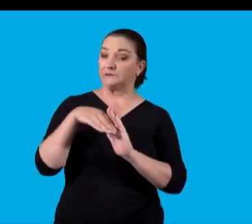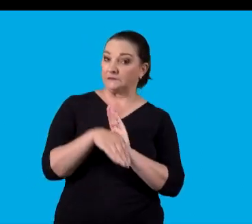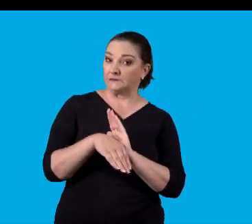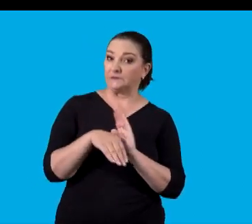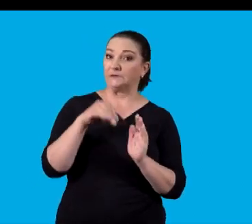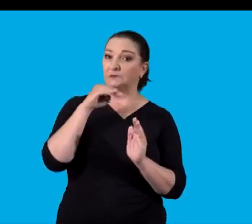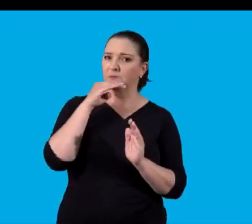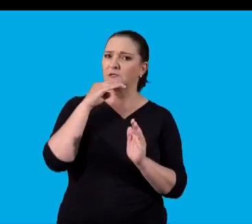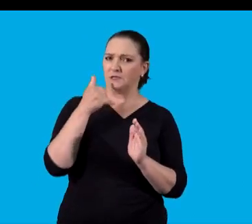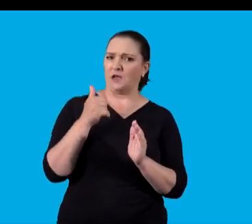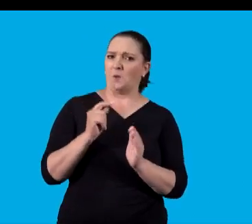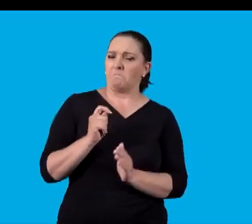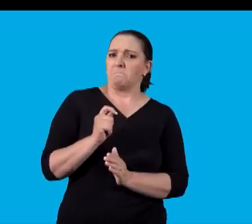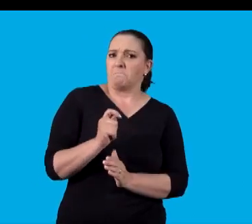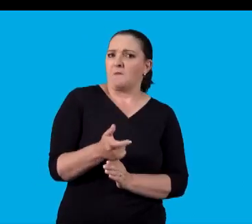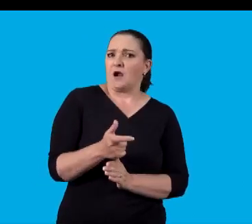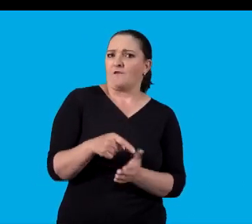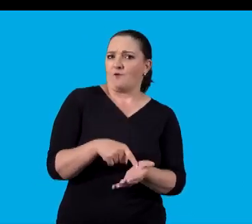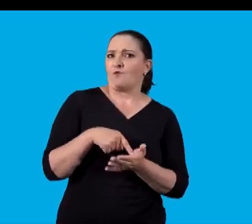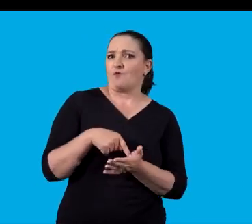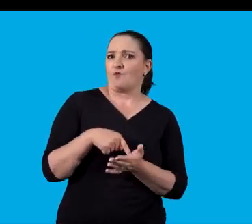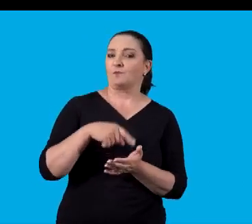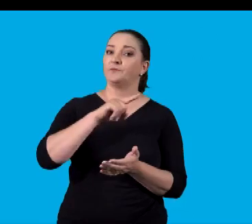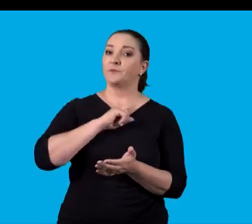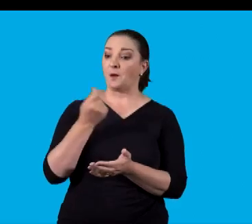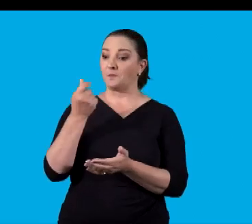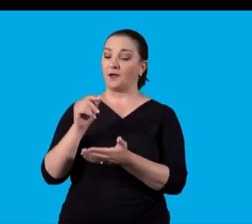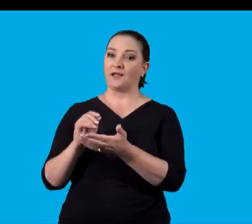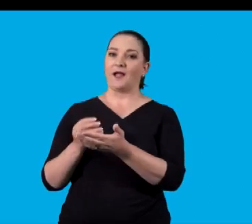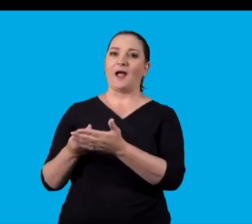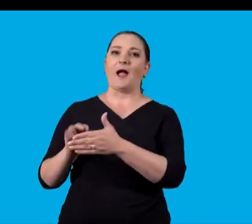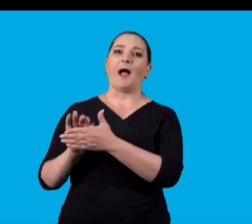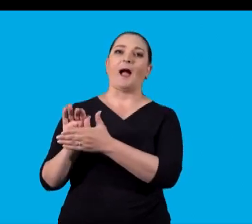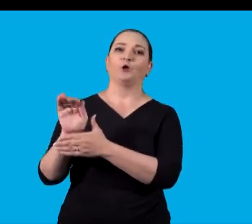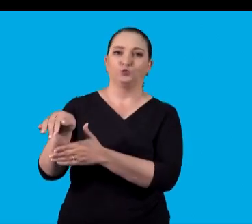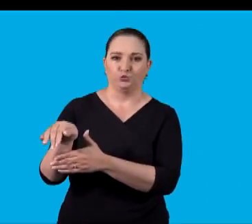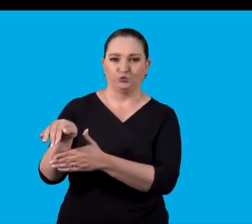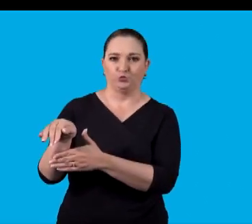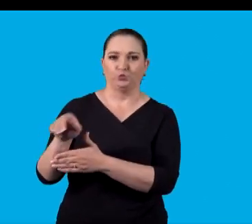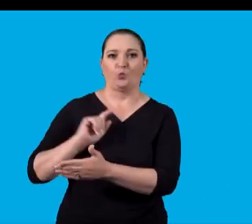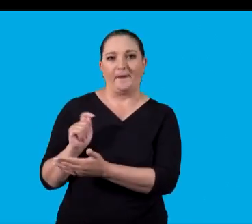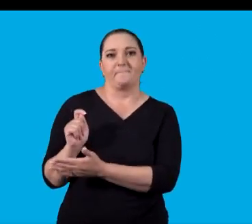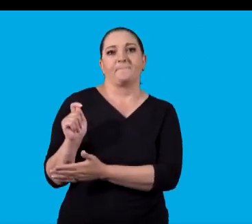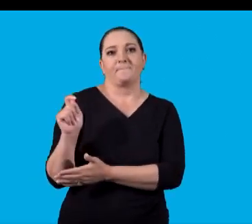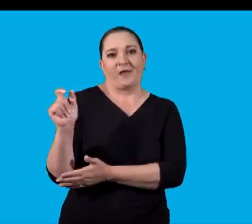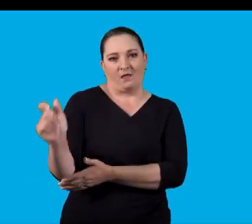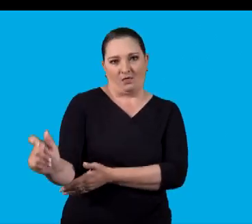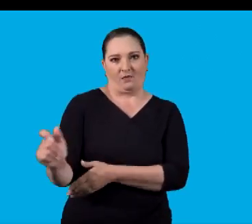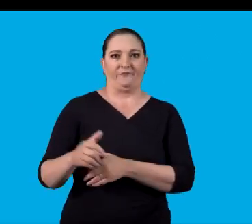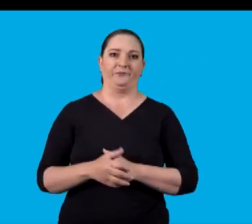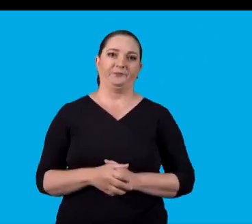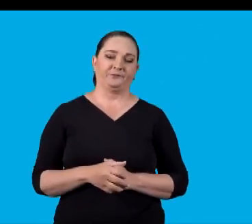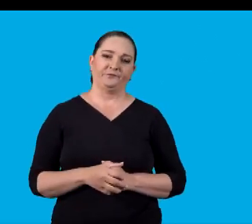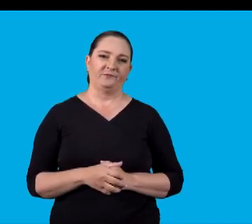it inflow or outflow? A decrease on the loan simply means we have paid the loan, so it's a cash